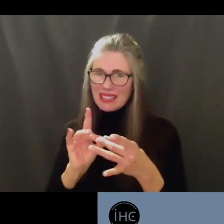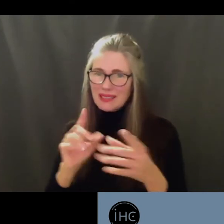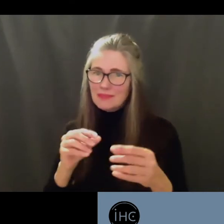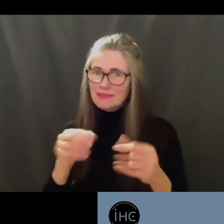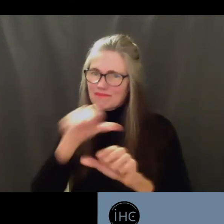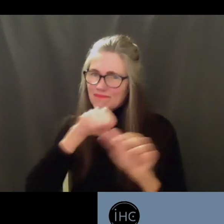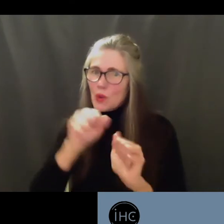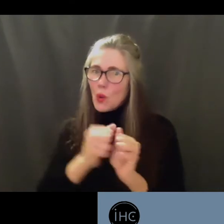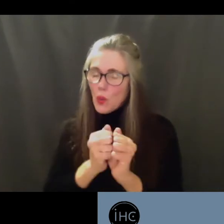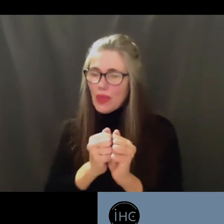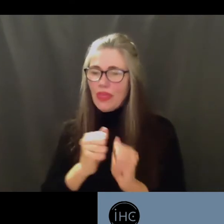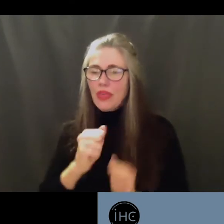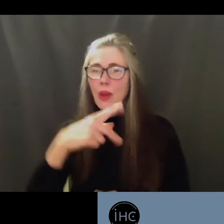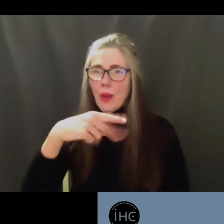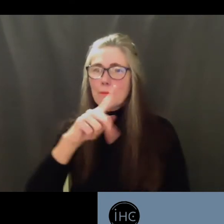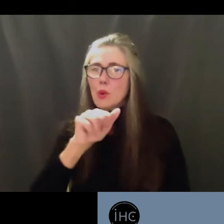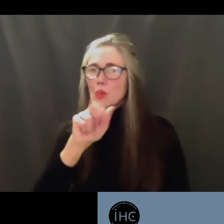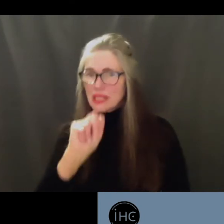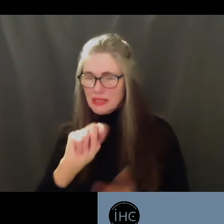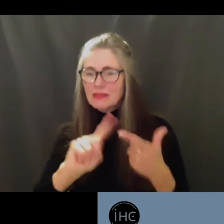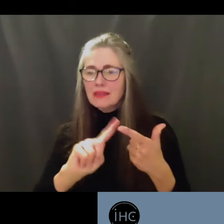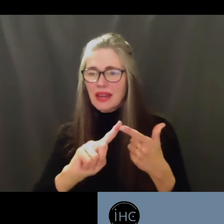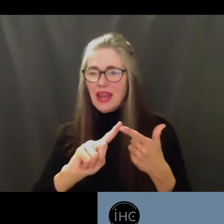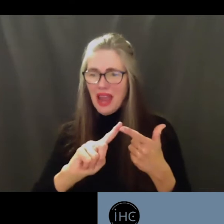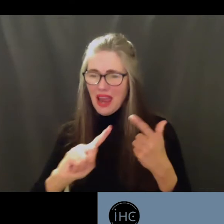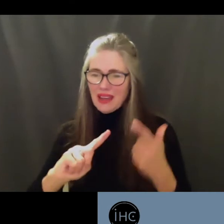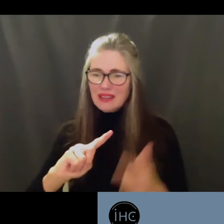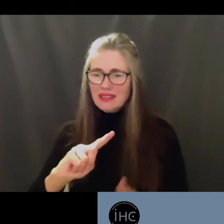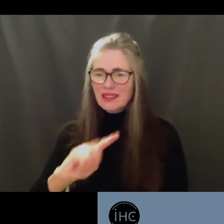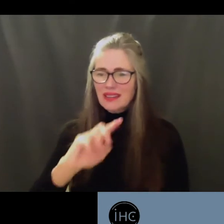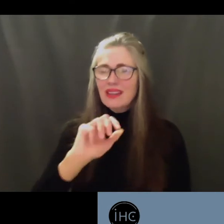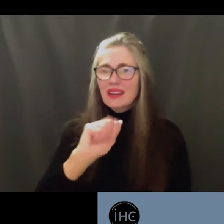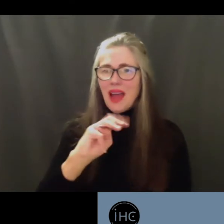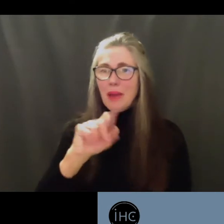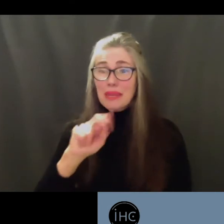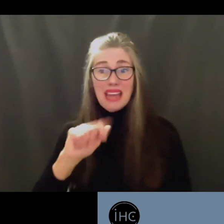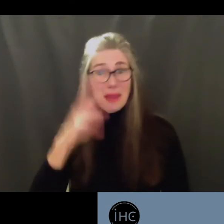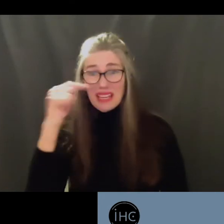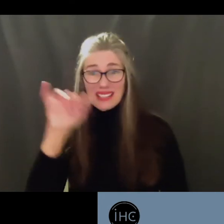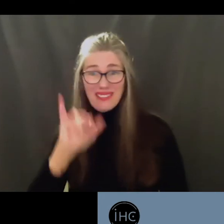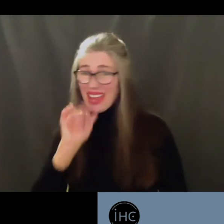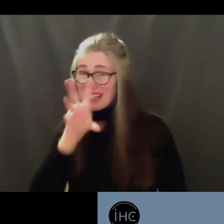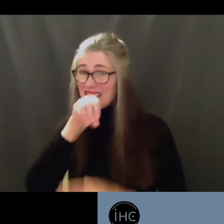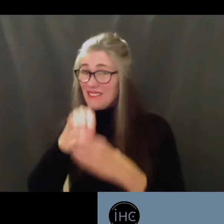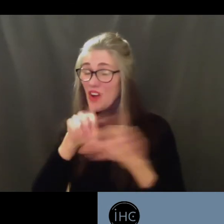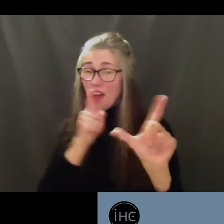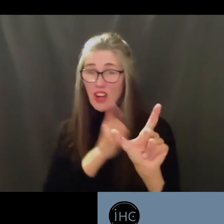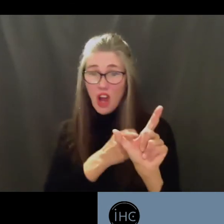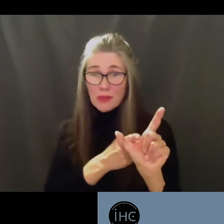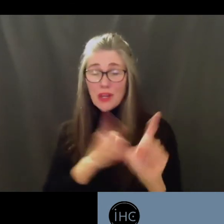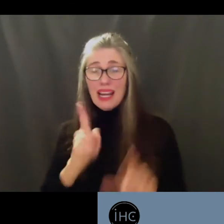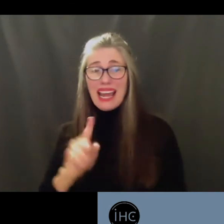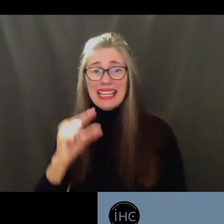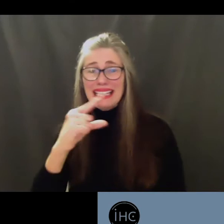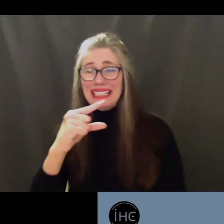lines. And because of that, and also I didn't put communists in the book, such as Z and